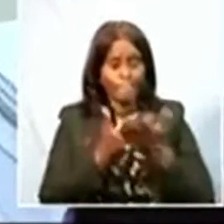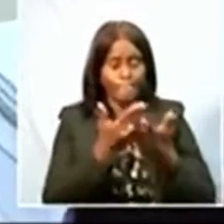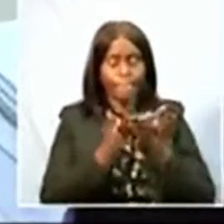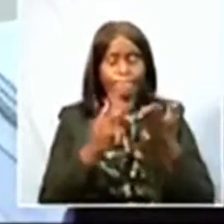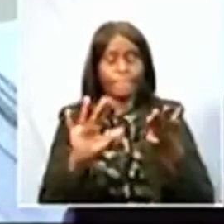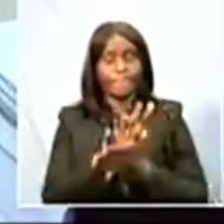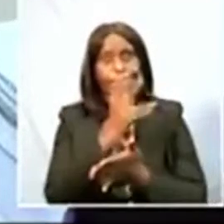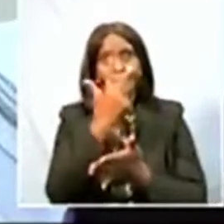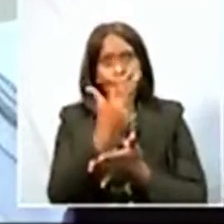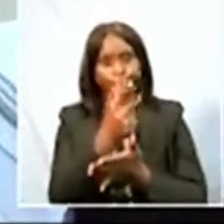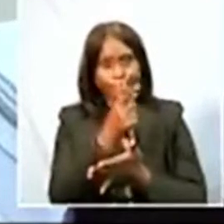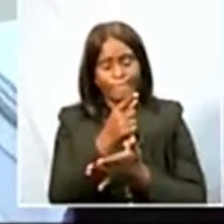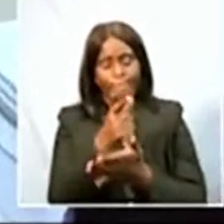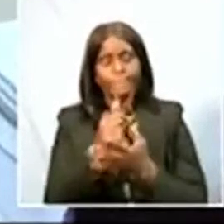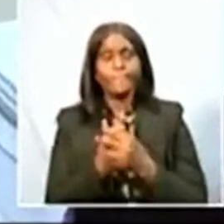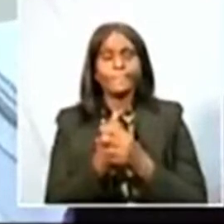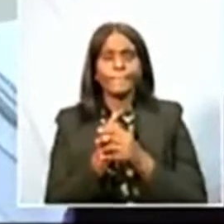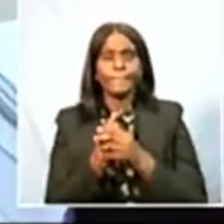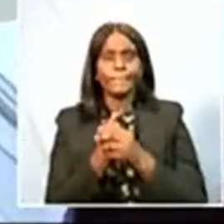3.